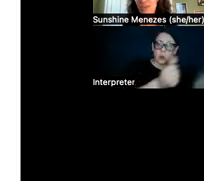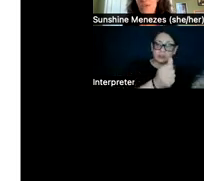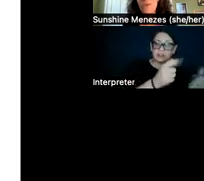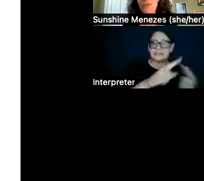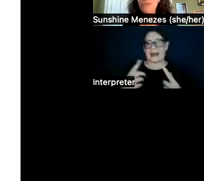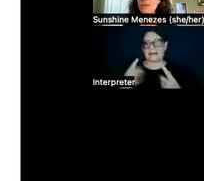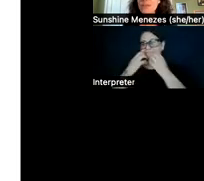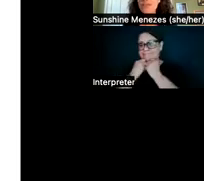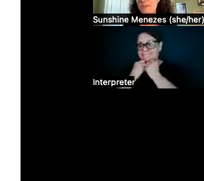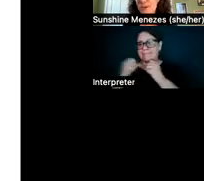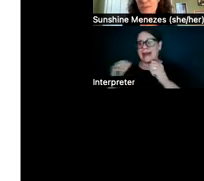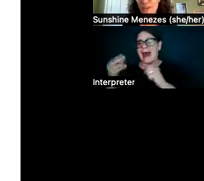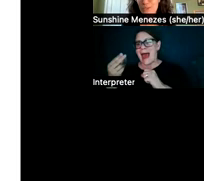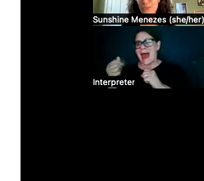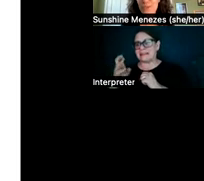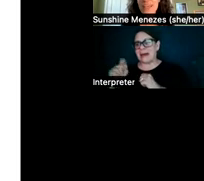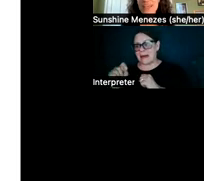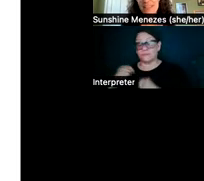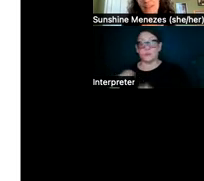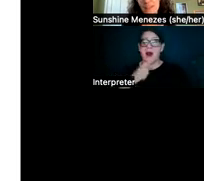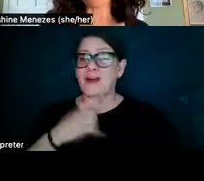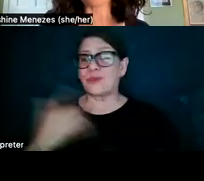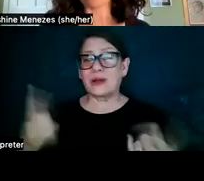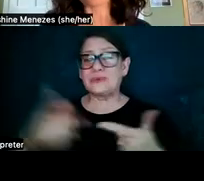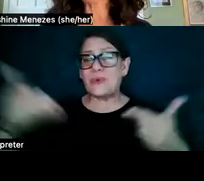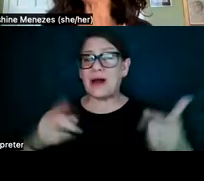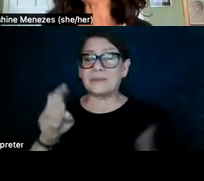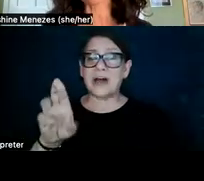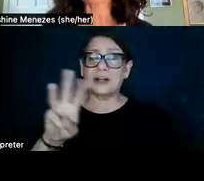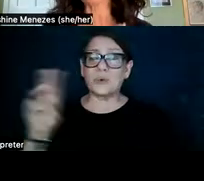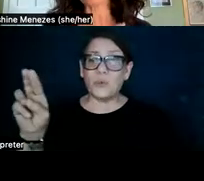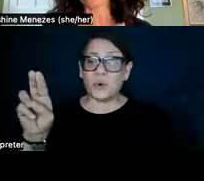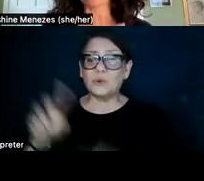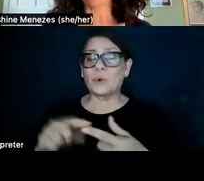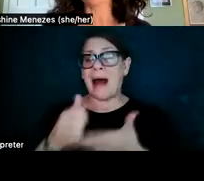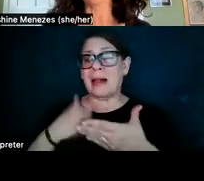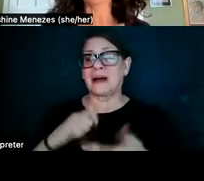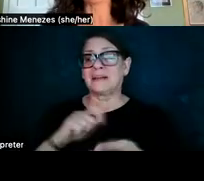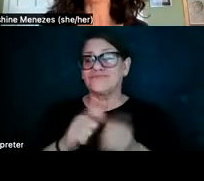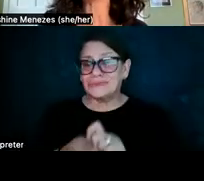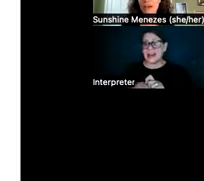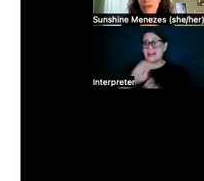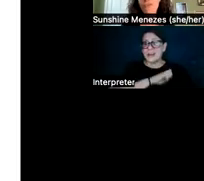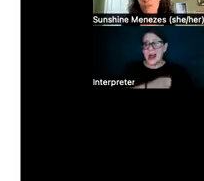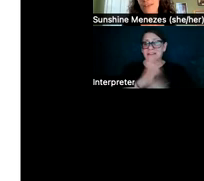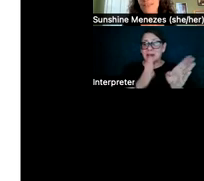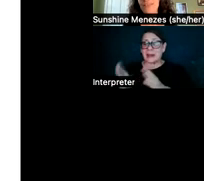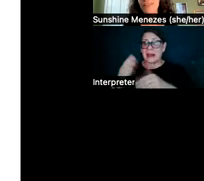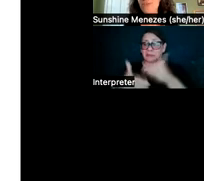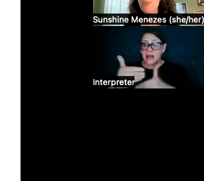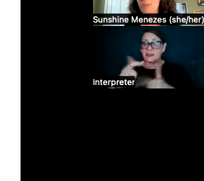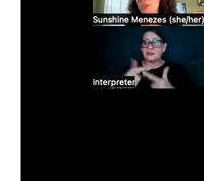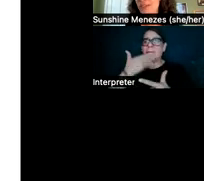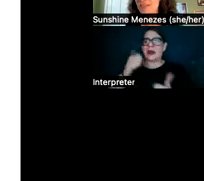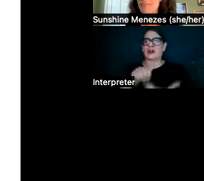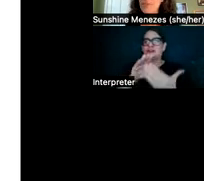We are thrilled to welcome Dr. Wu to tell us more about how we can revamp energy planning processes to better address the